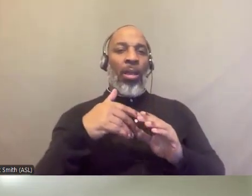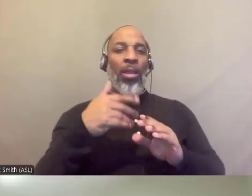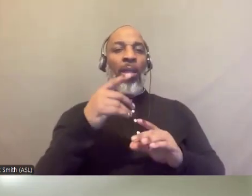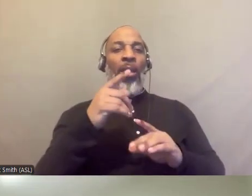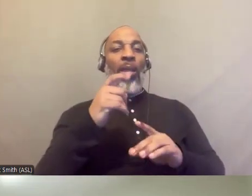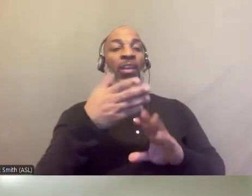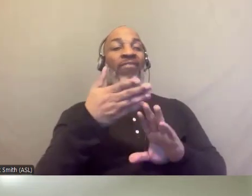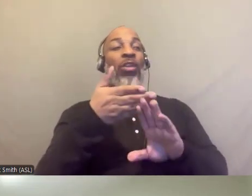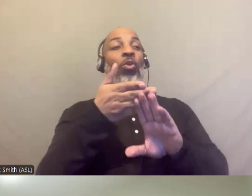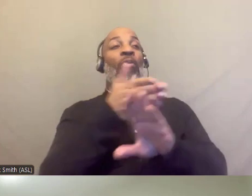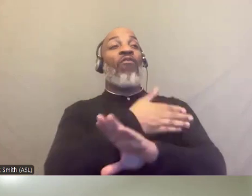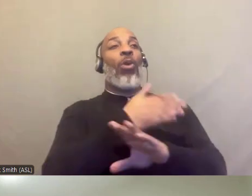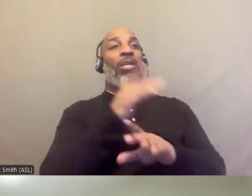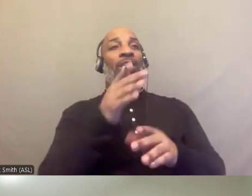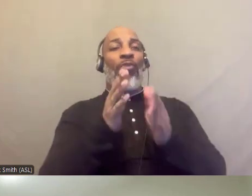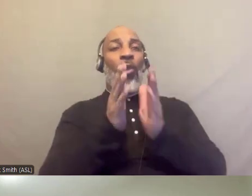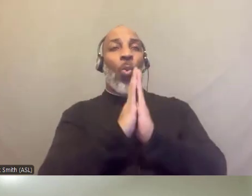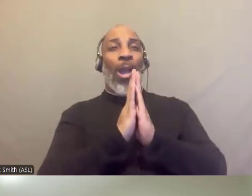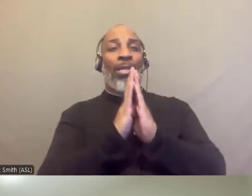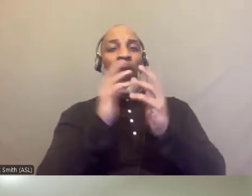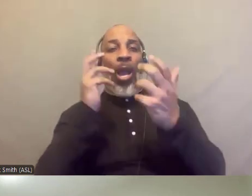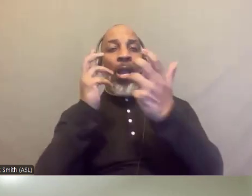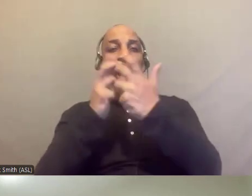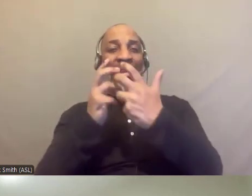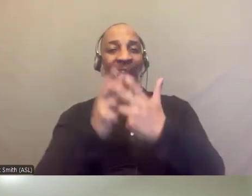an accommodation?